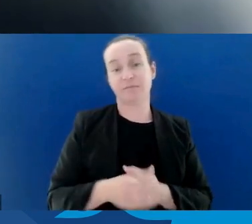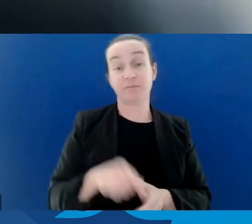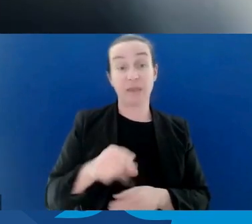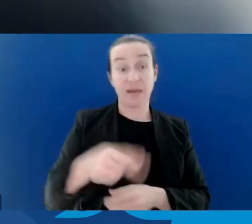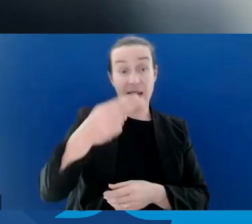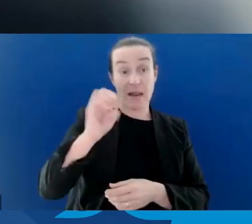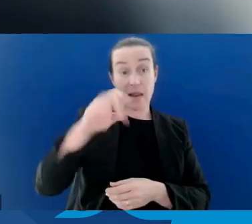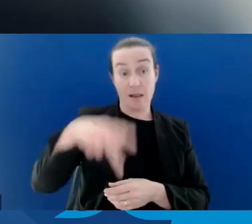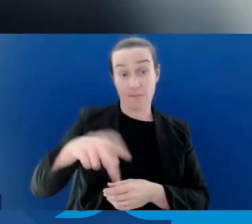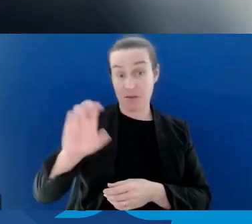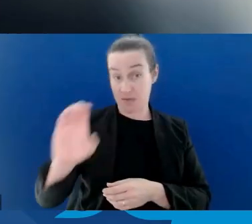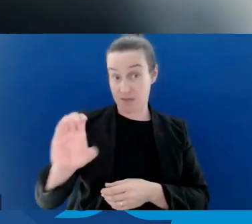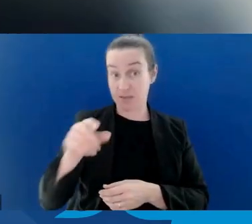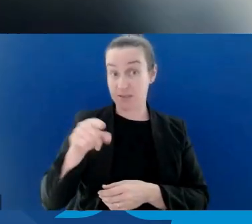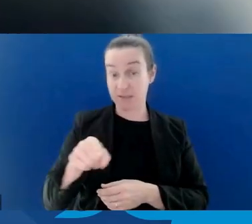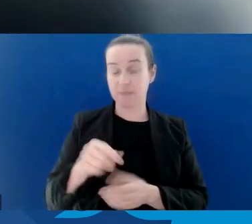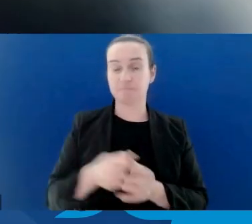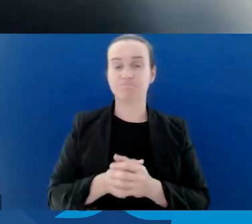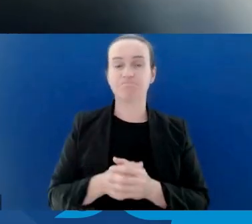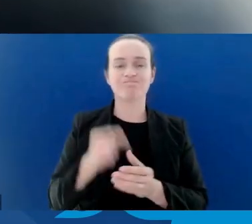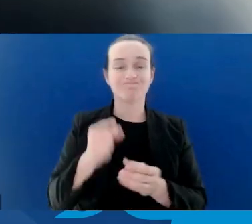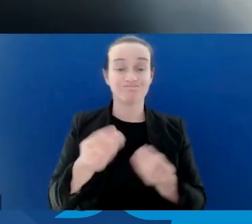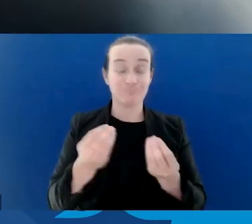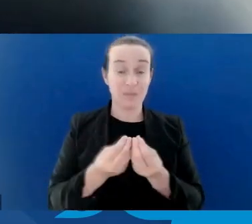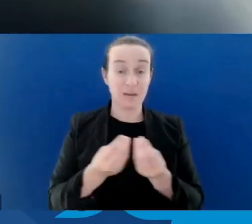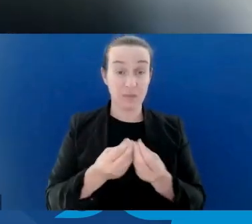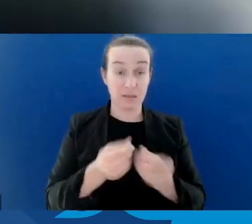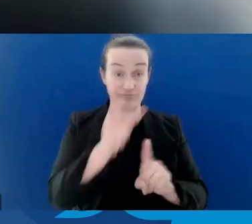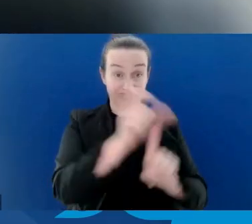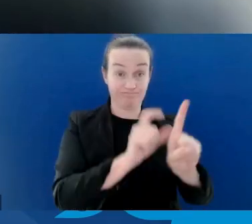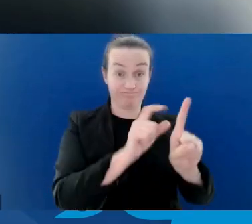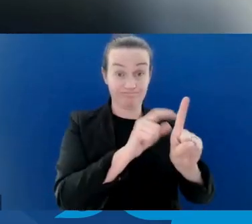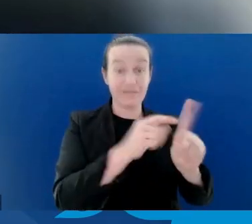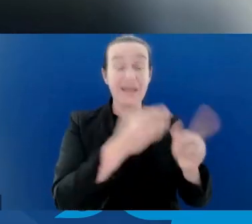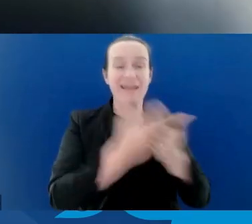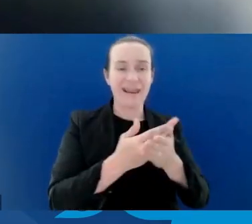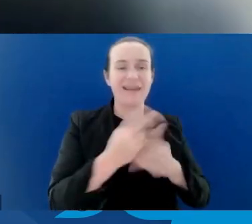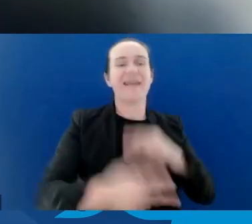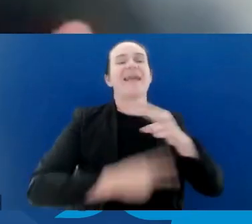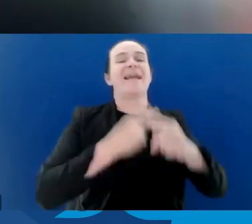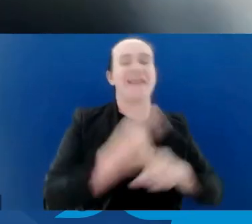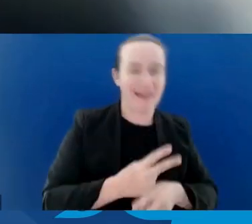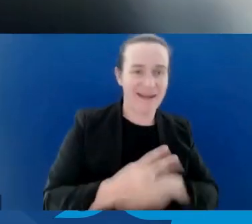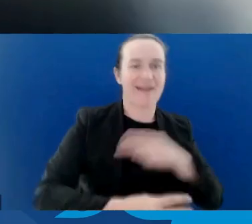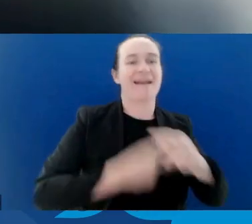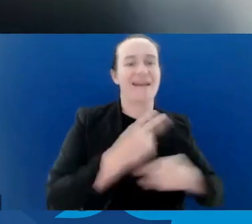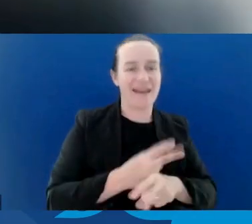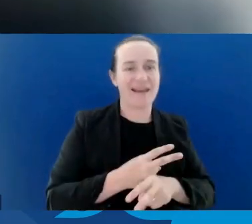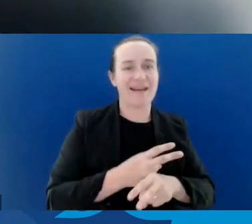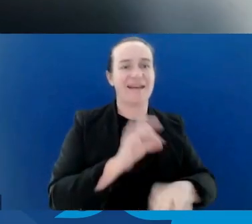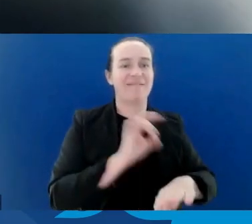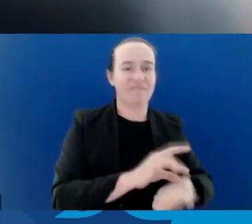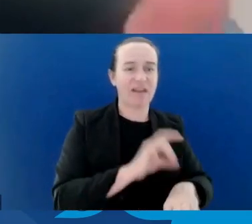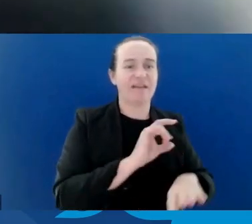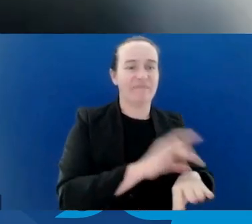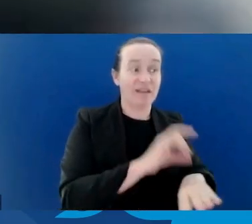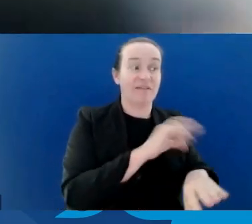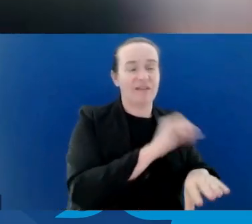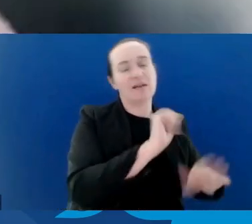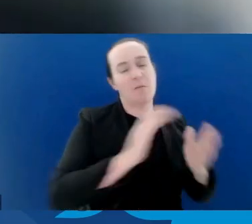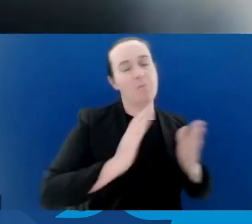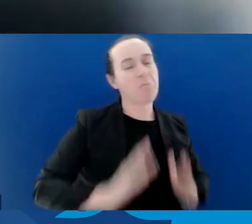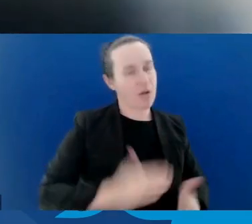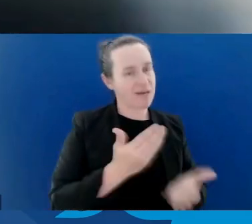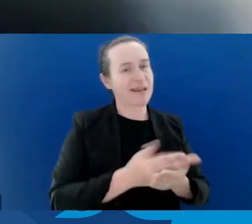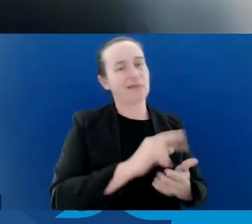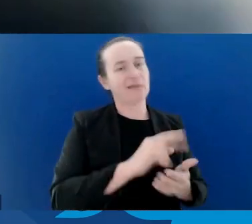is something that a person can become reinfected with. So it's not just a once-off cost. If